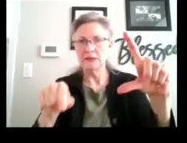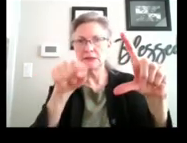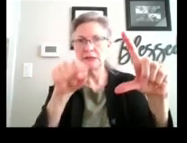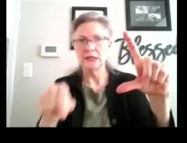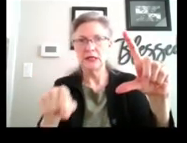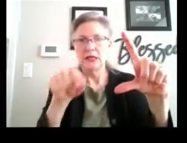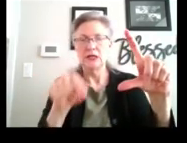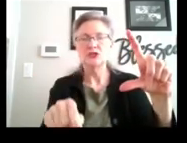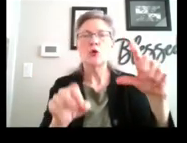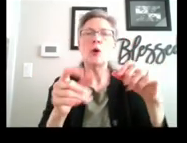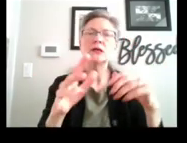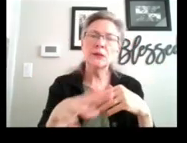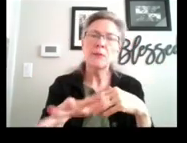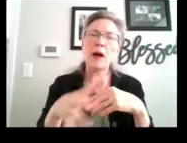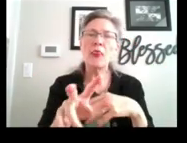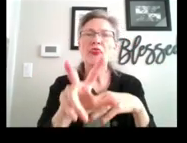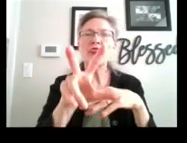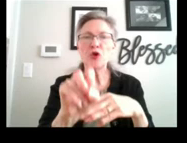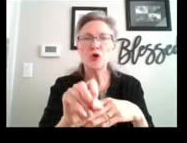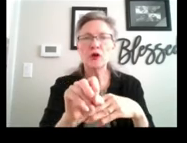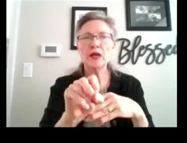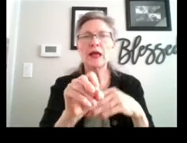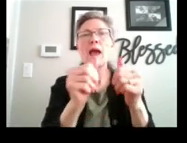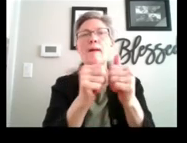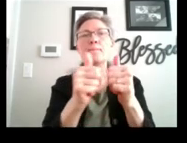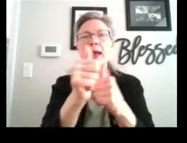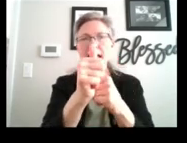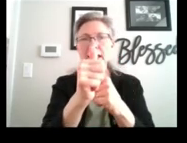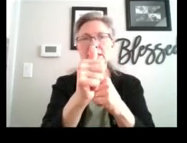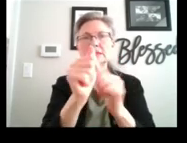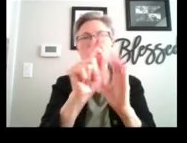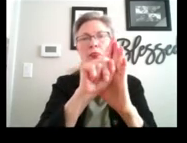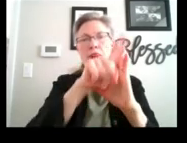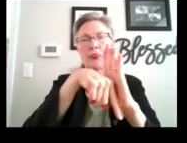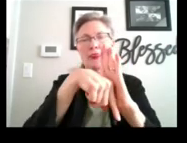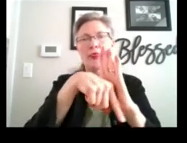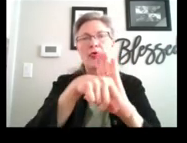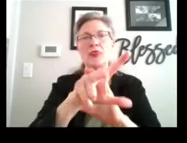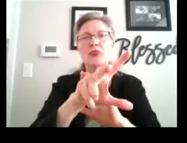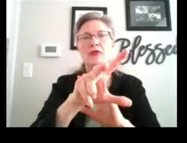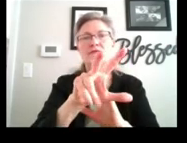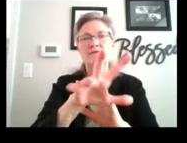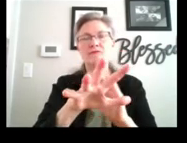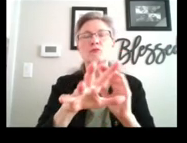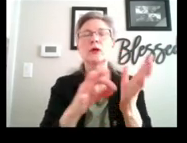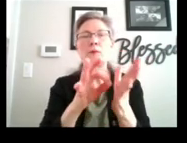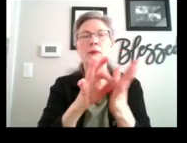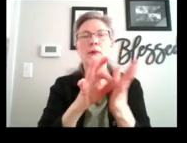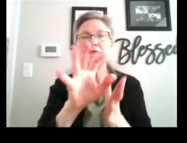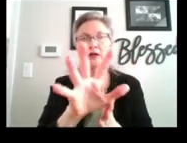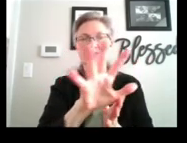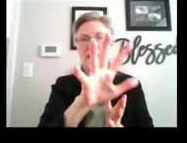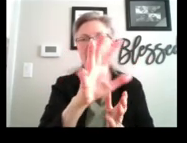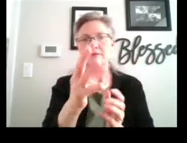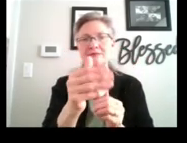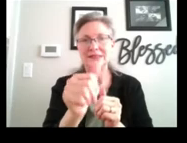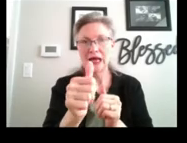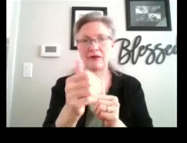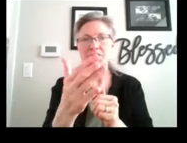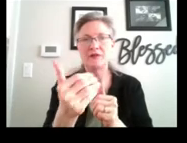minute hand is pointing at the 6, which we know if we count by 5s would be 30, right? 5, 10, 15, 20, 25, 30. So we're